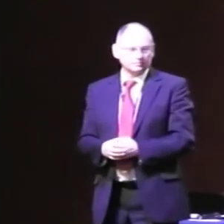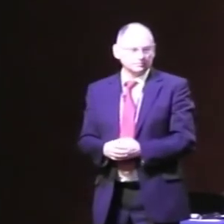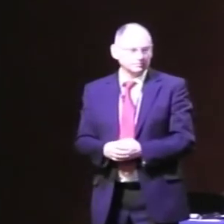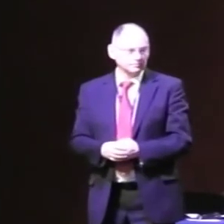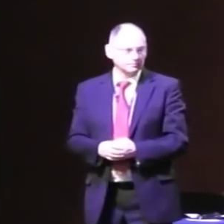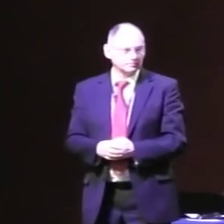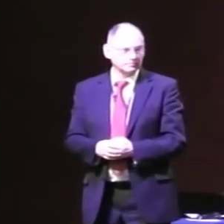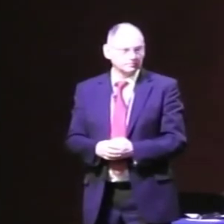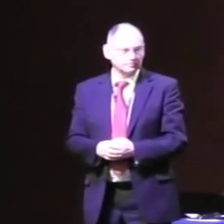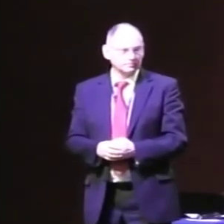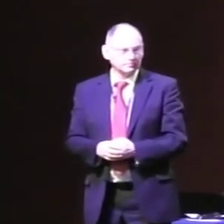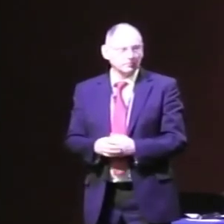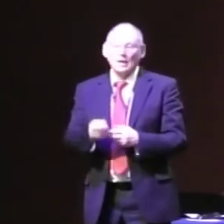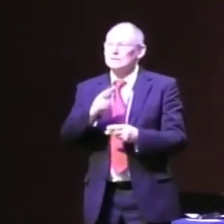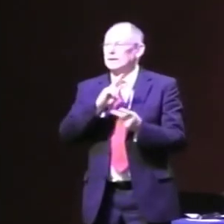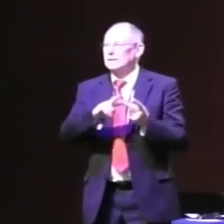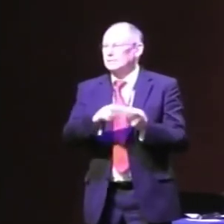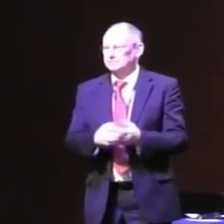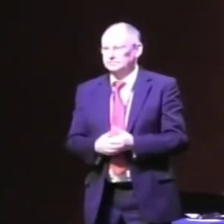Thank you. Do we have a seconder, please?